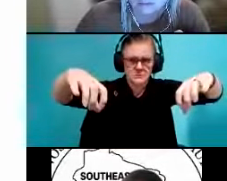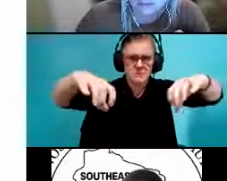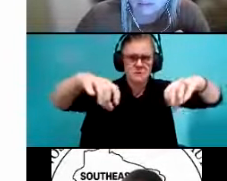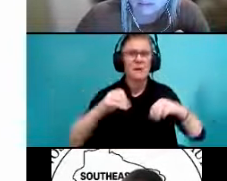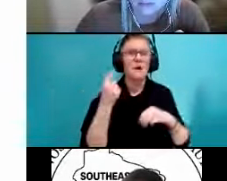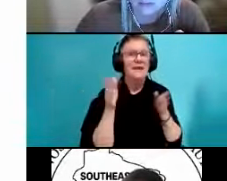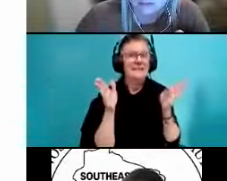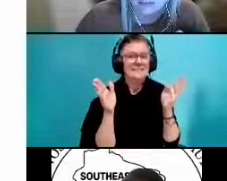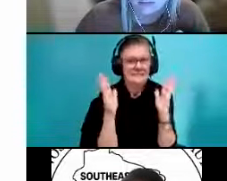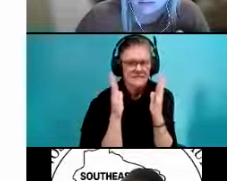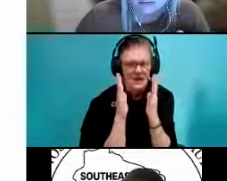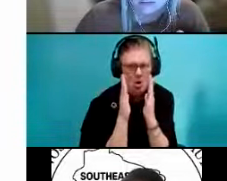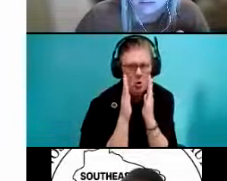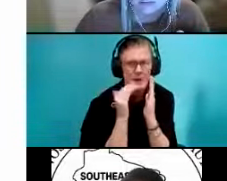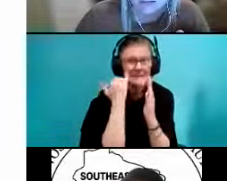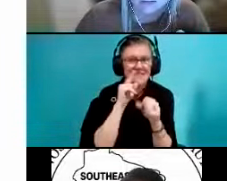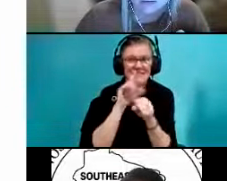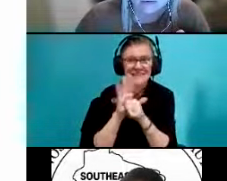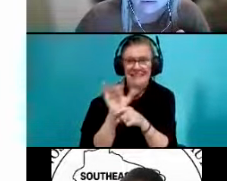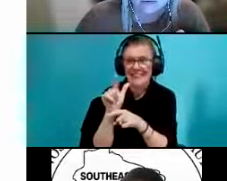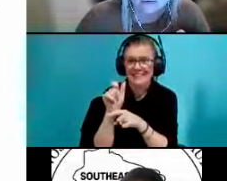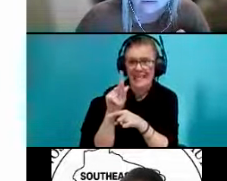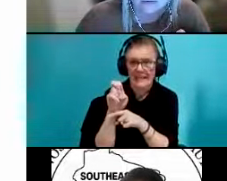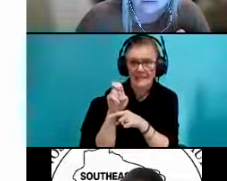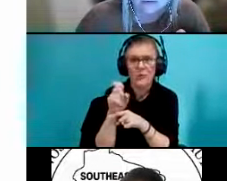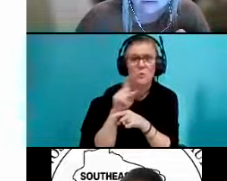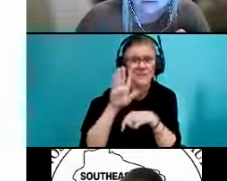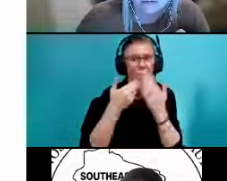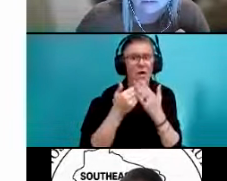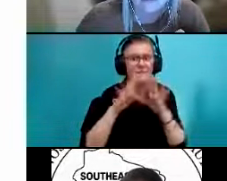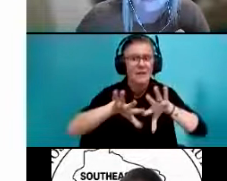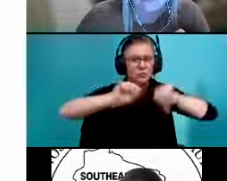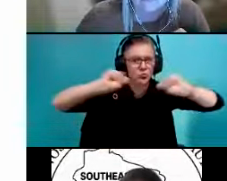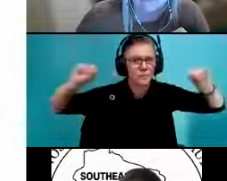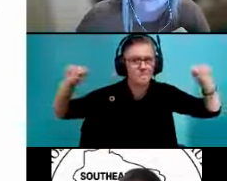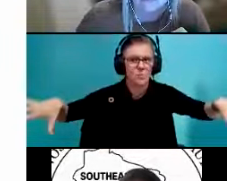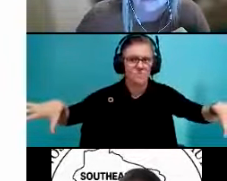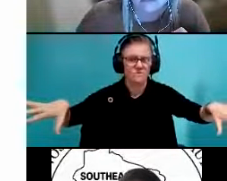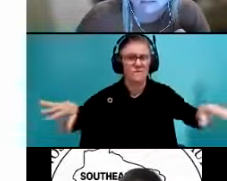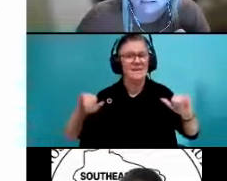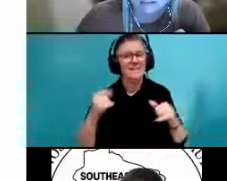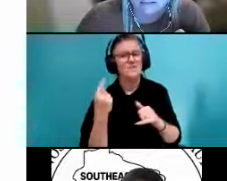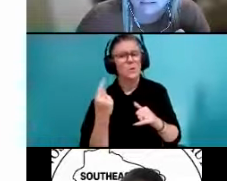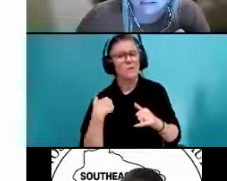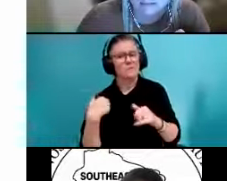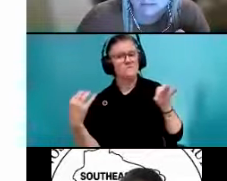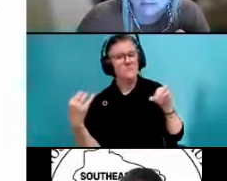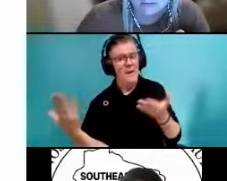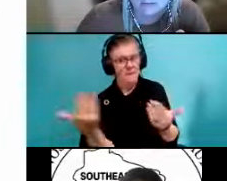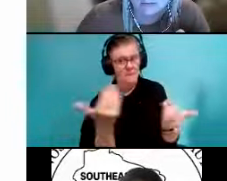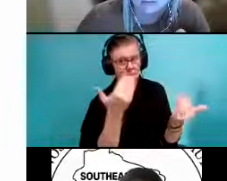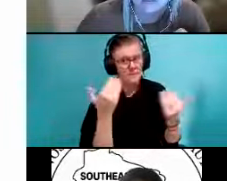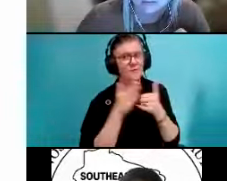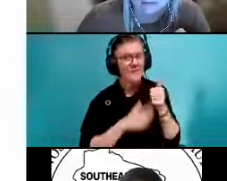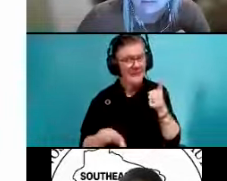the road is, if we did want a dedicated lane, we'd be talking about removing all of that. And so that is one of the things we're going to get feedback on from the